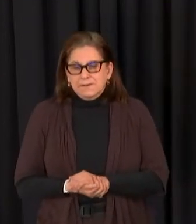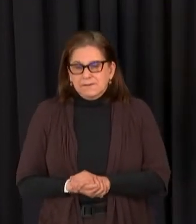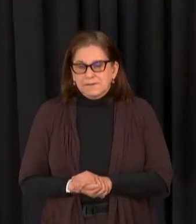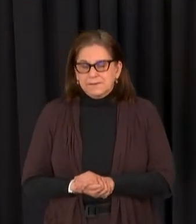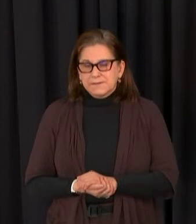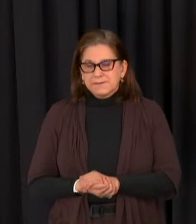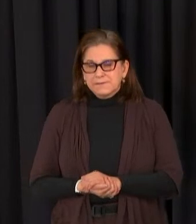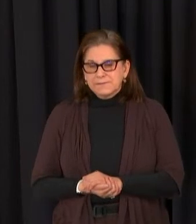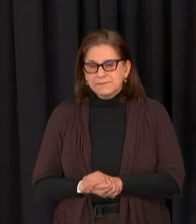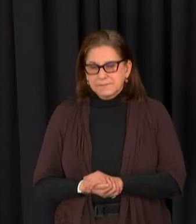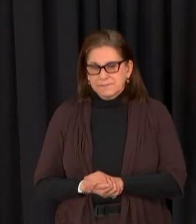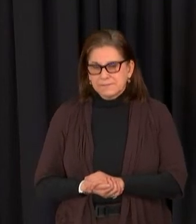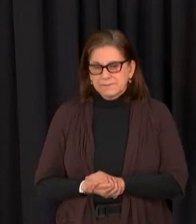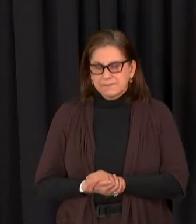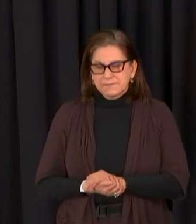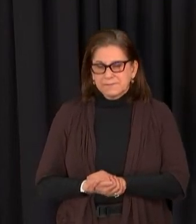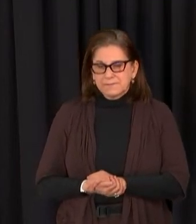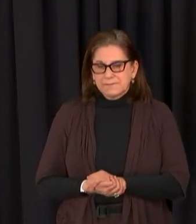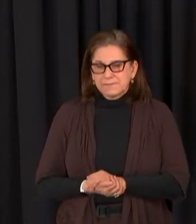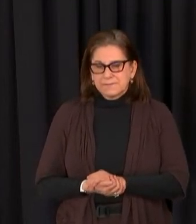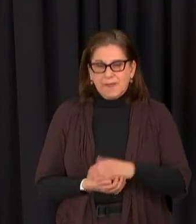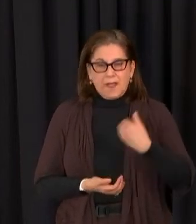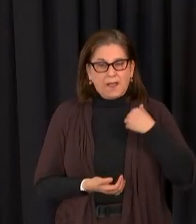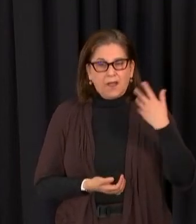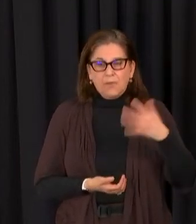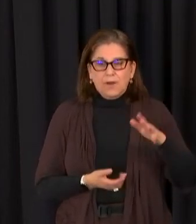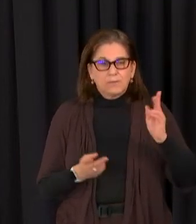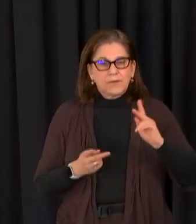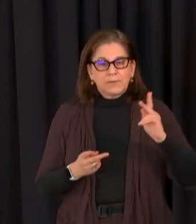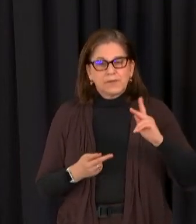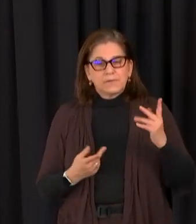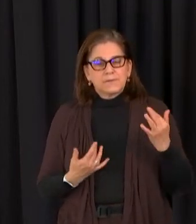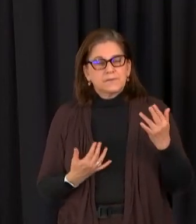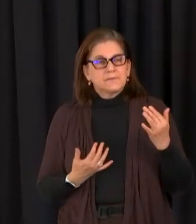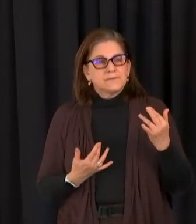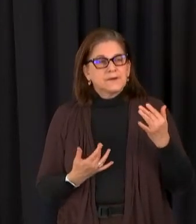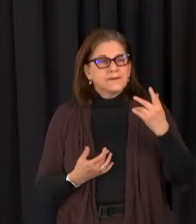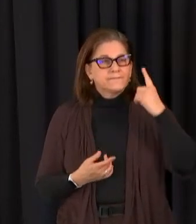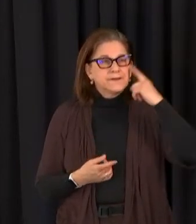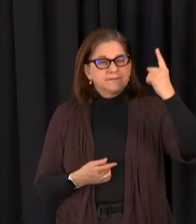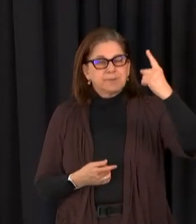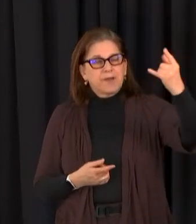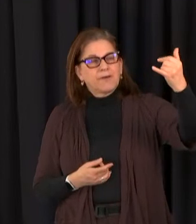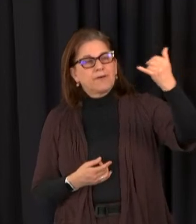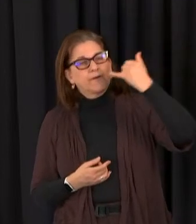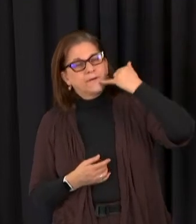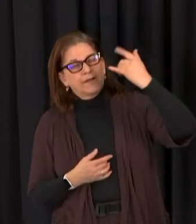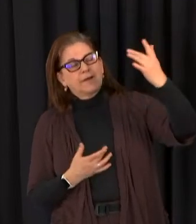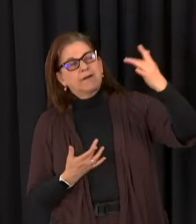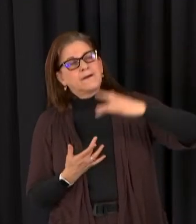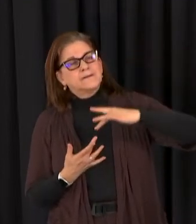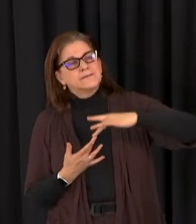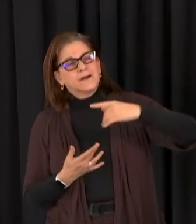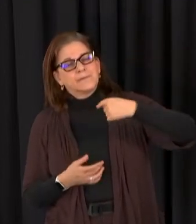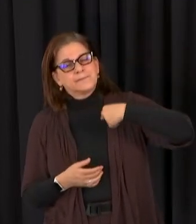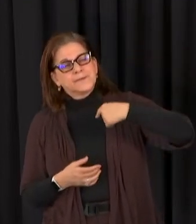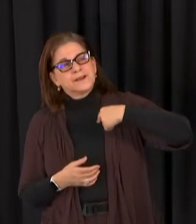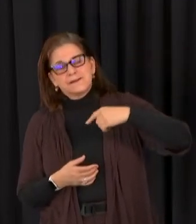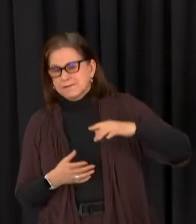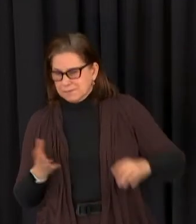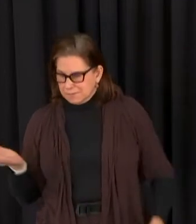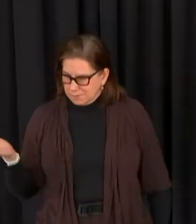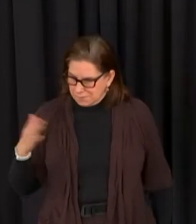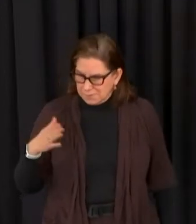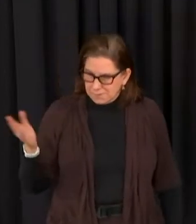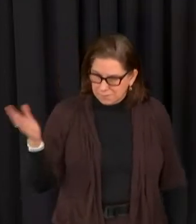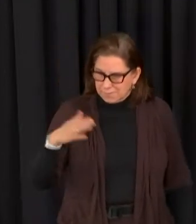have is for people to be waiting for a special initiative to reach them if they can get to one of the various community sites